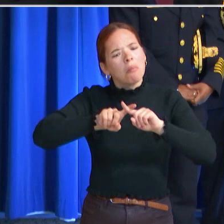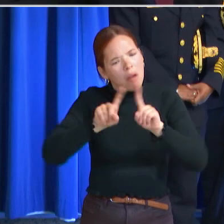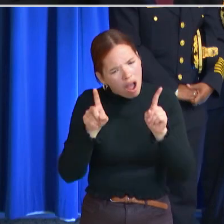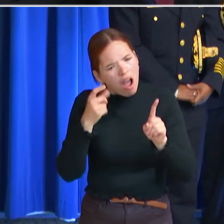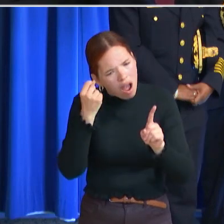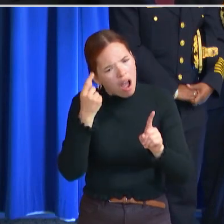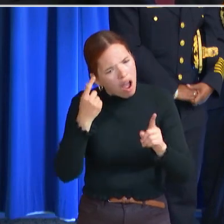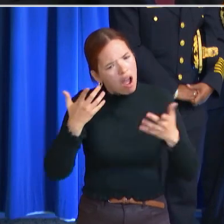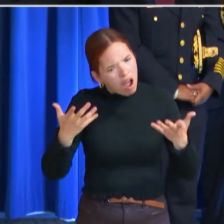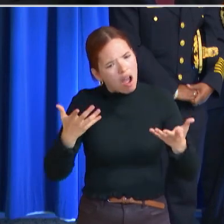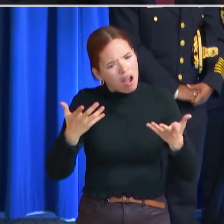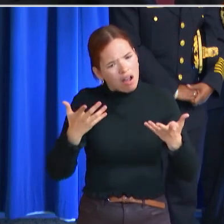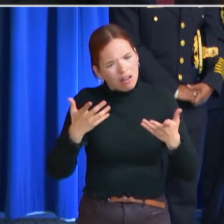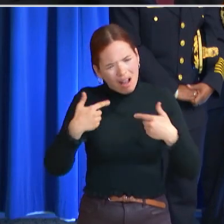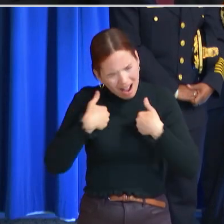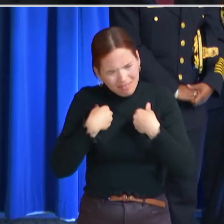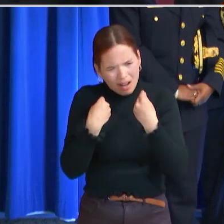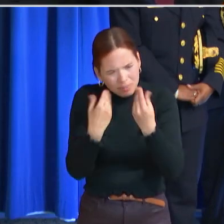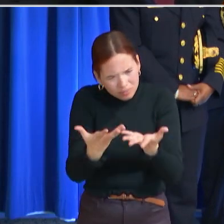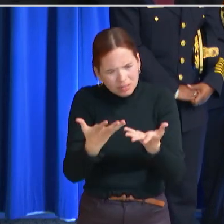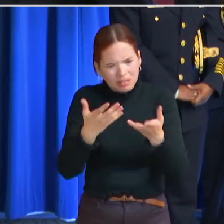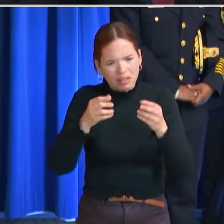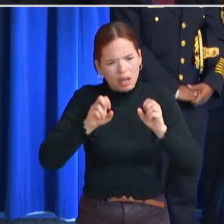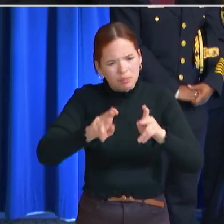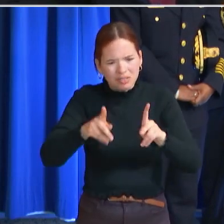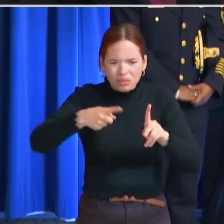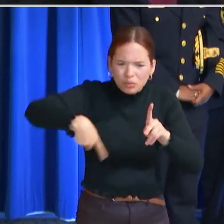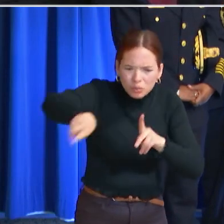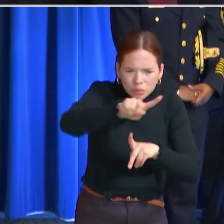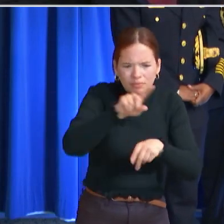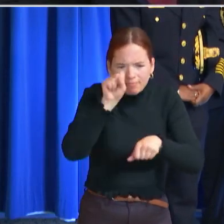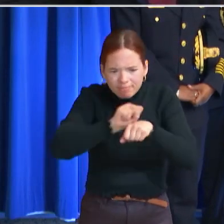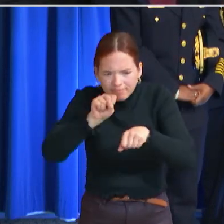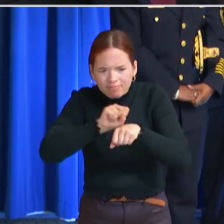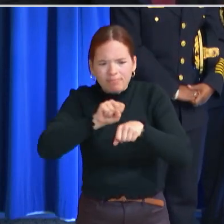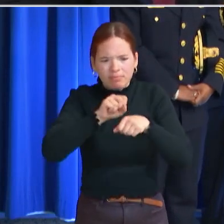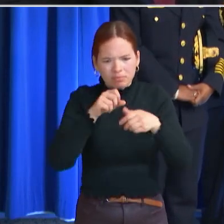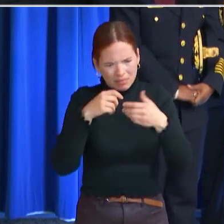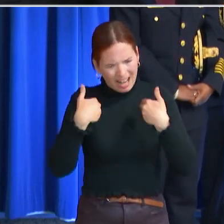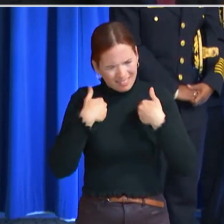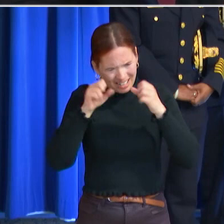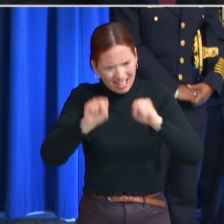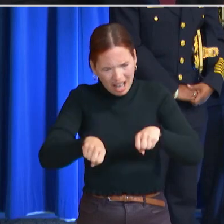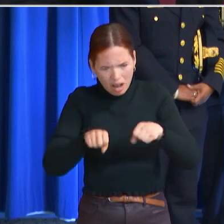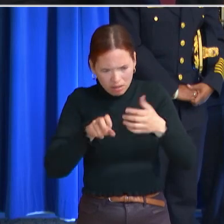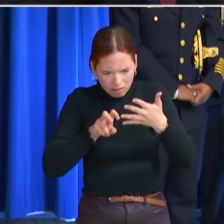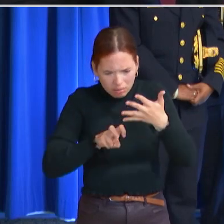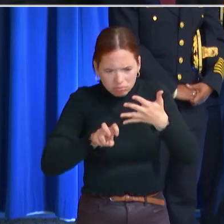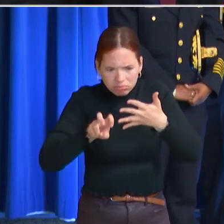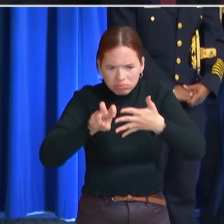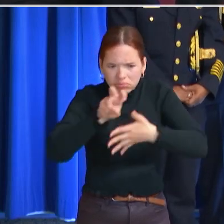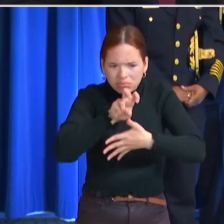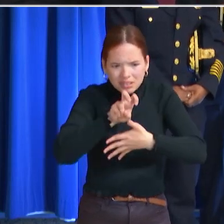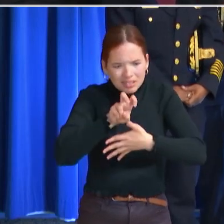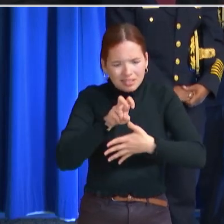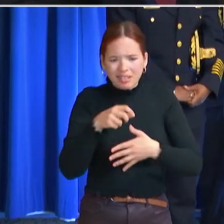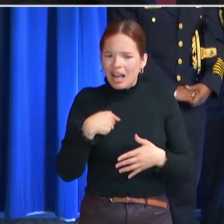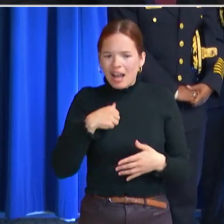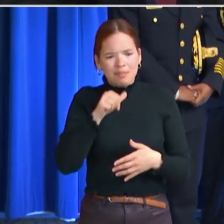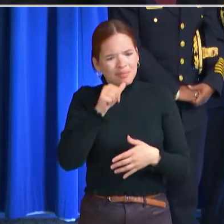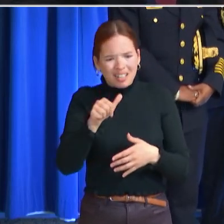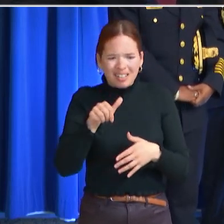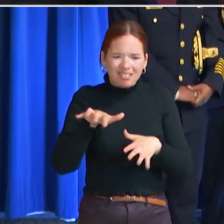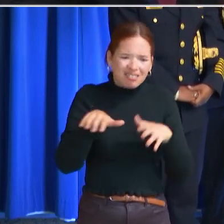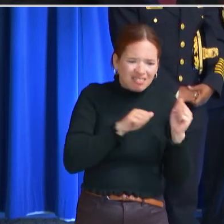working equally hard over the years to move into different places as a result of my departure. So I do not leave with bitter feelings